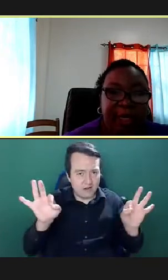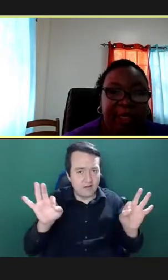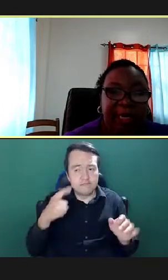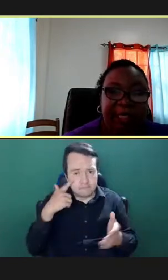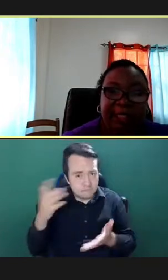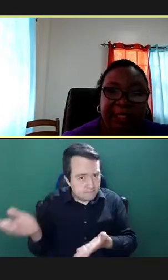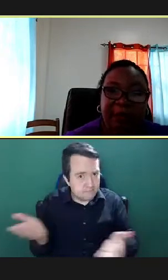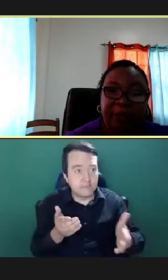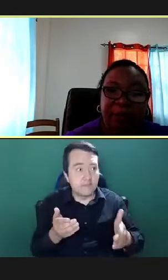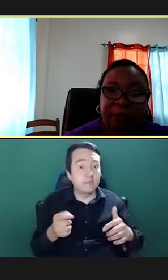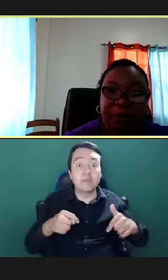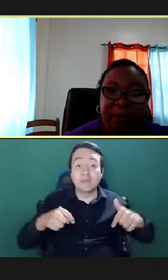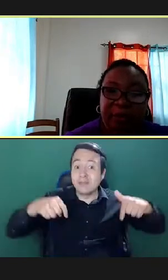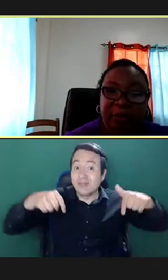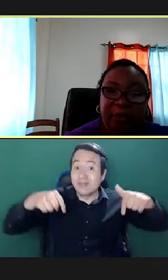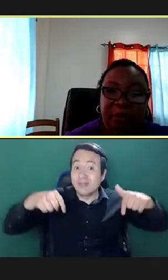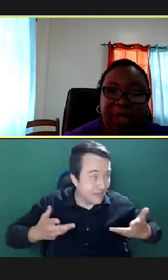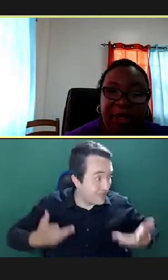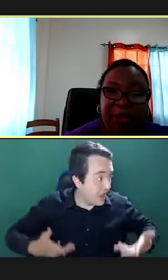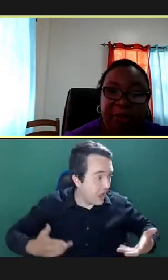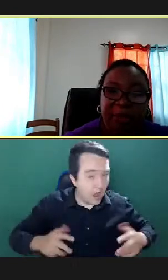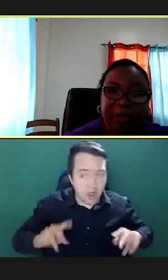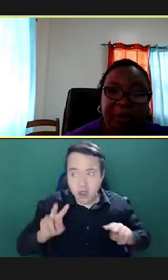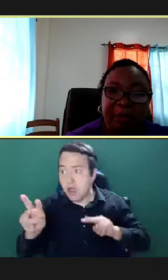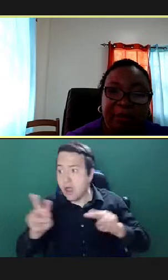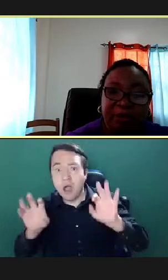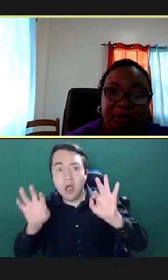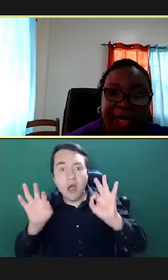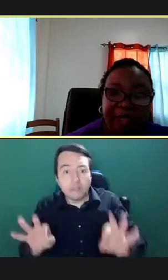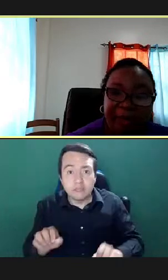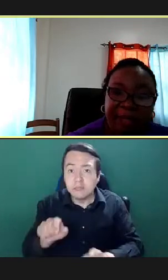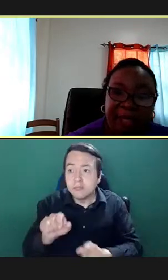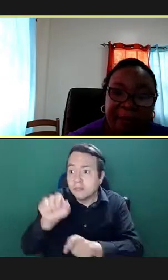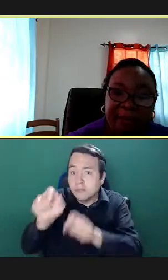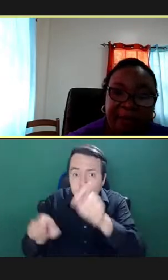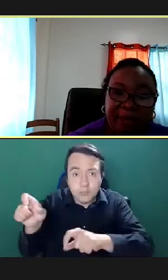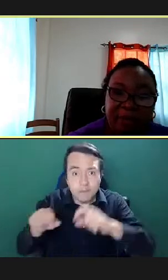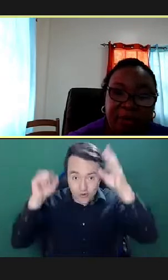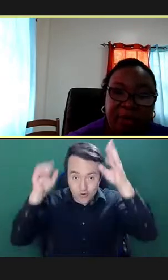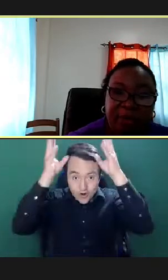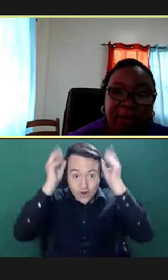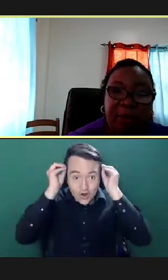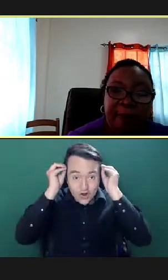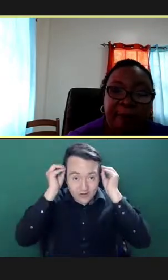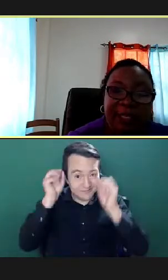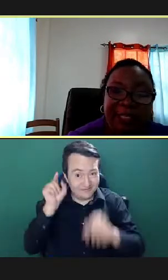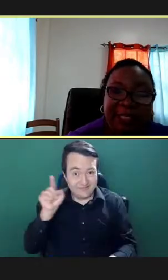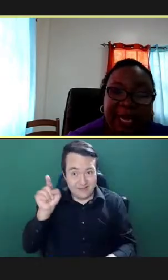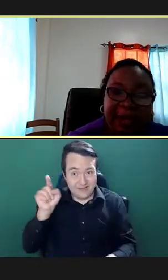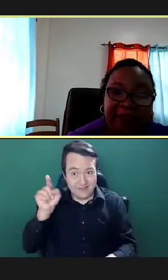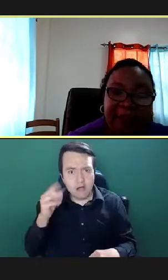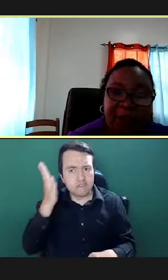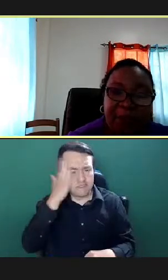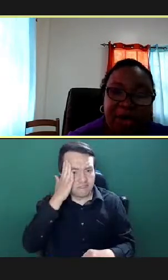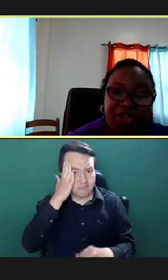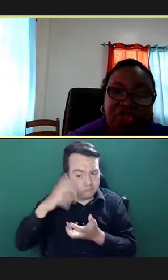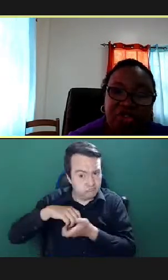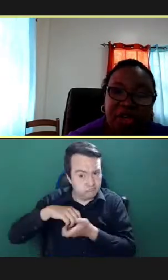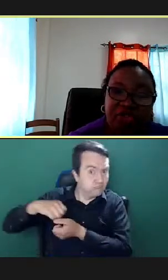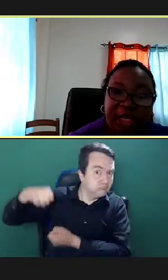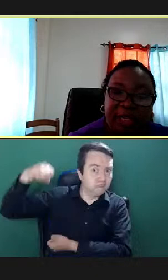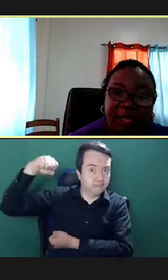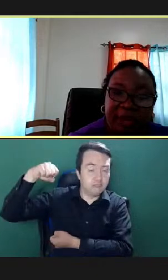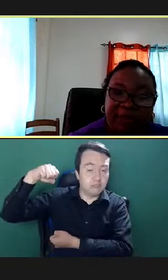hope that we will gradually be able to staff our more